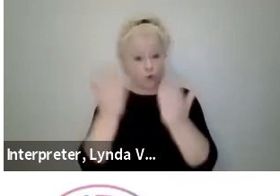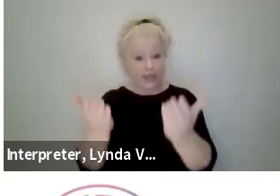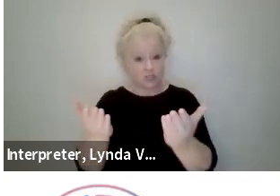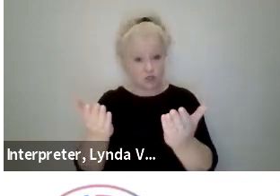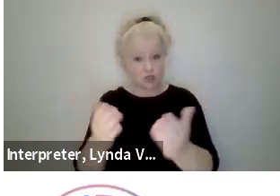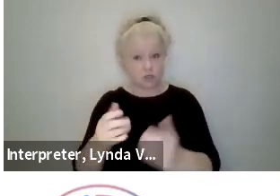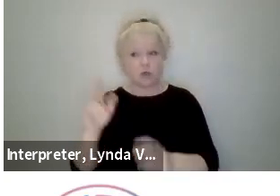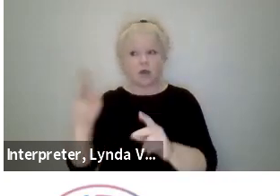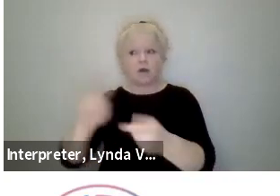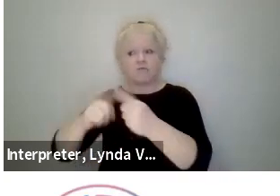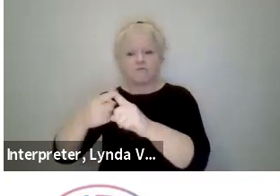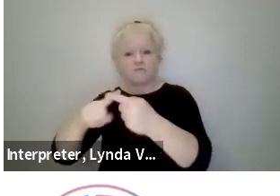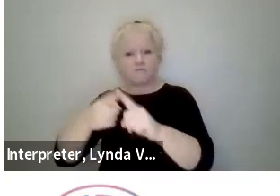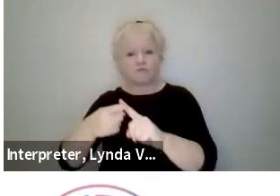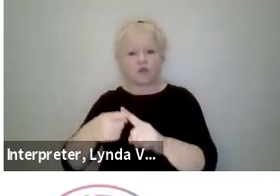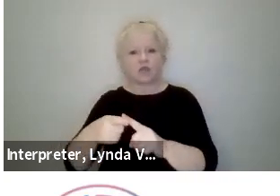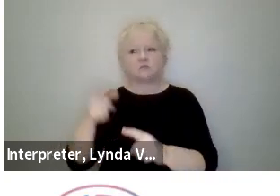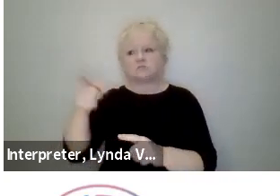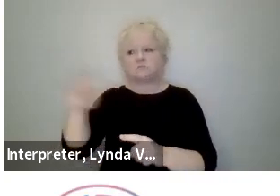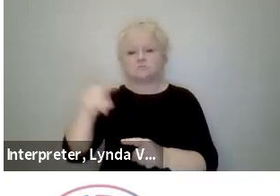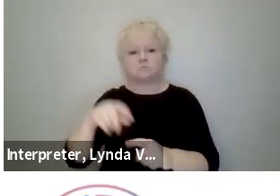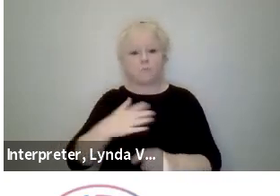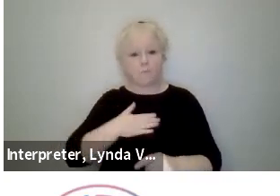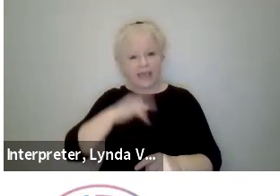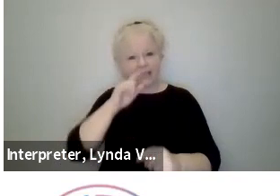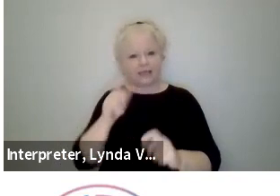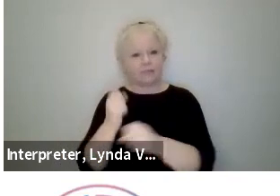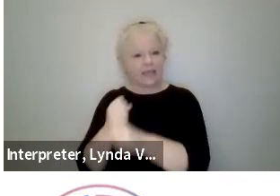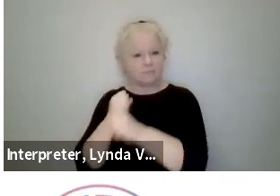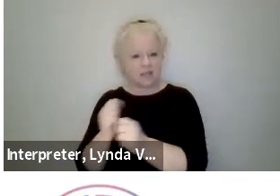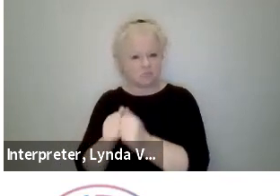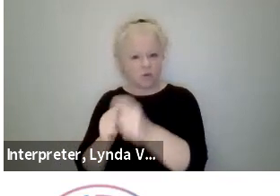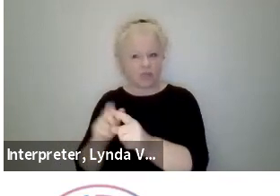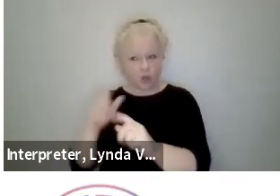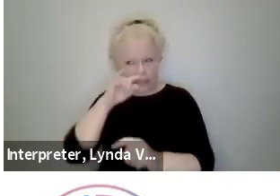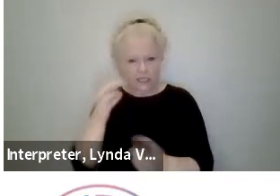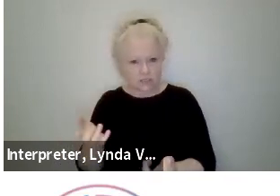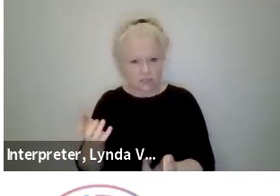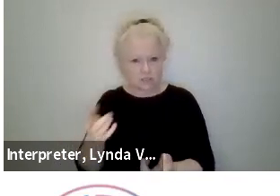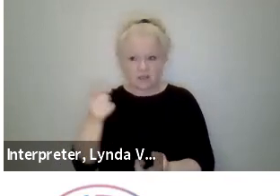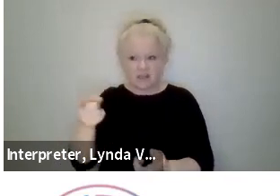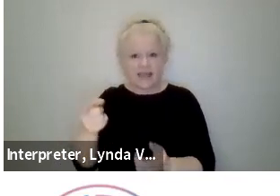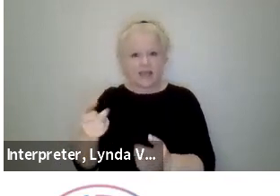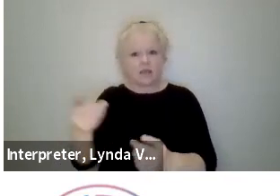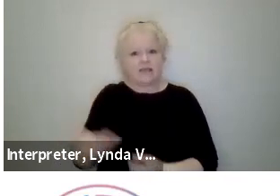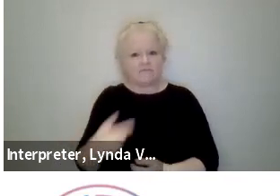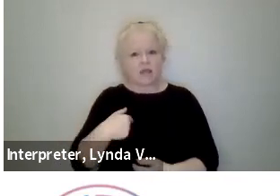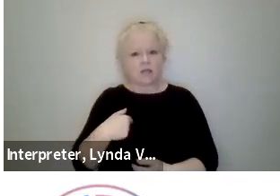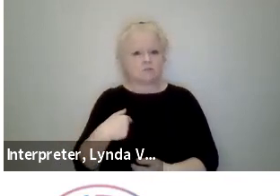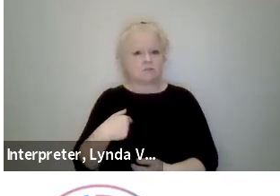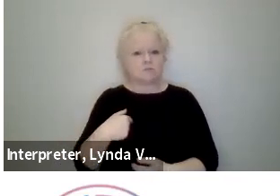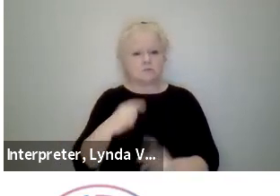somebody I know, friends with, you know, my kids play baseball together. And this individual invited us to the company